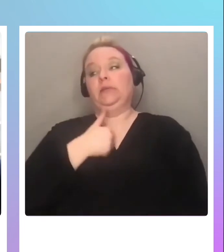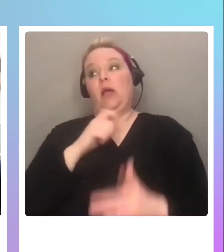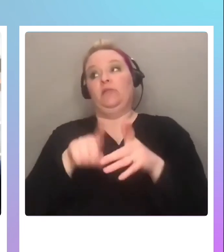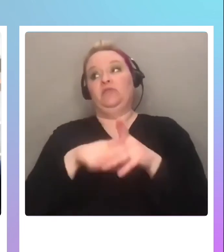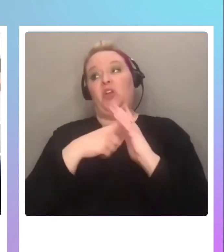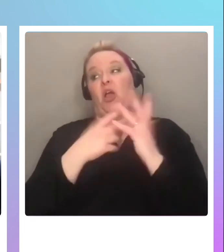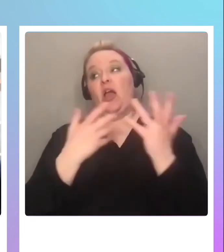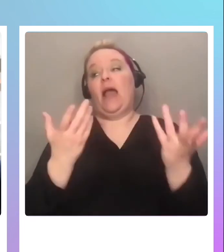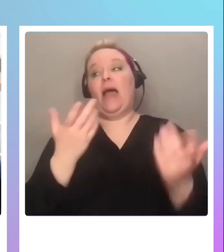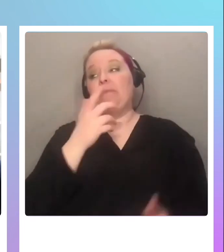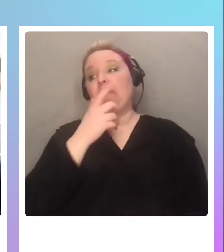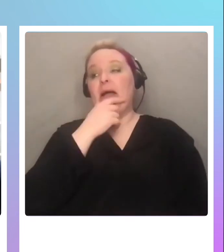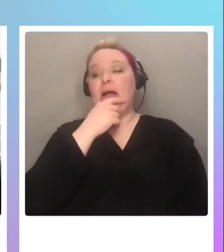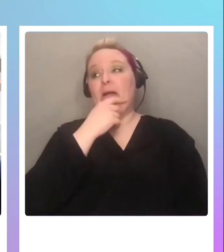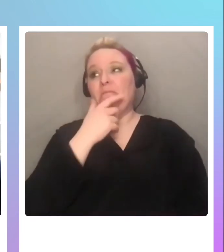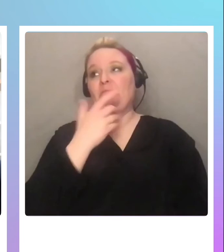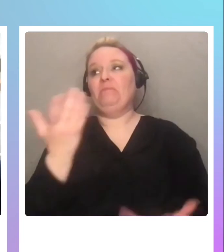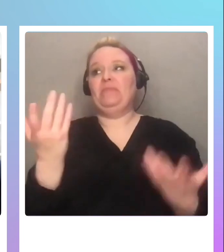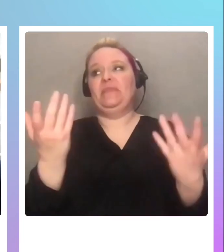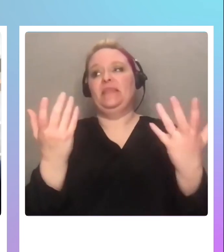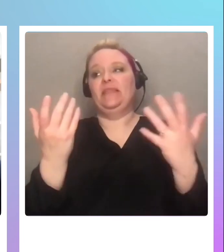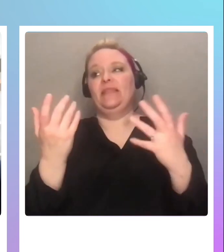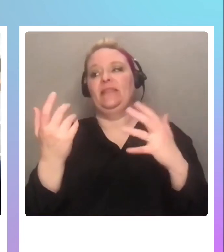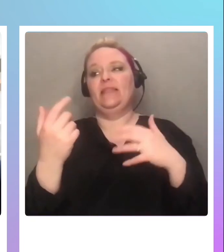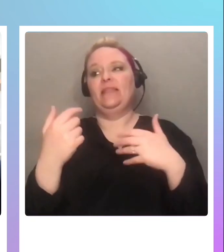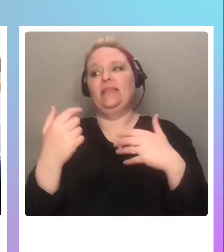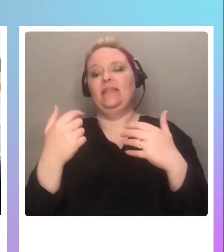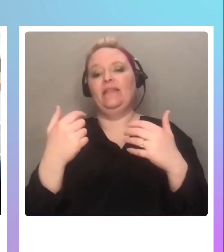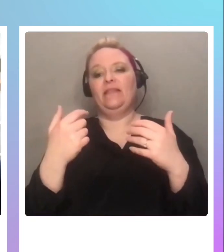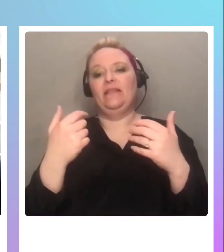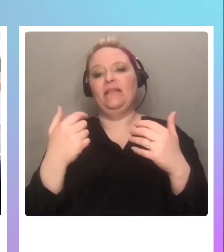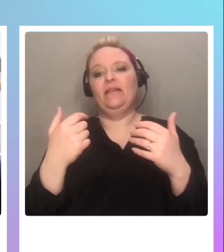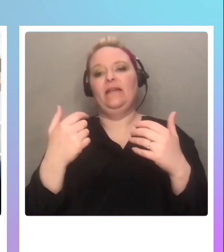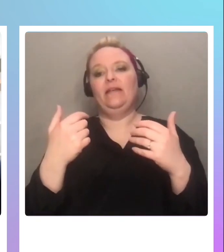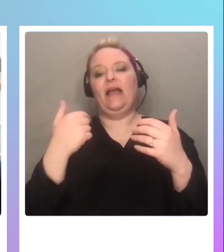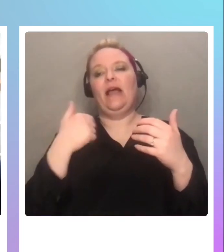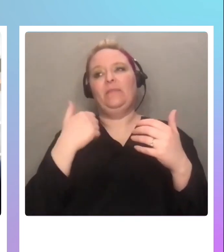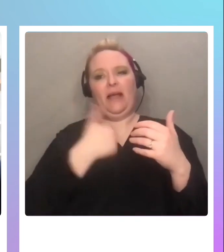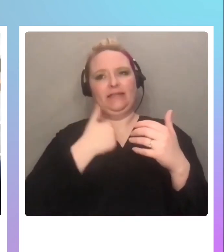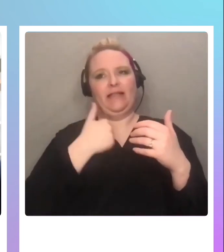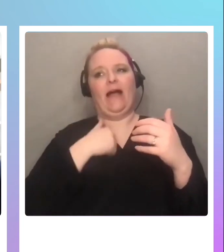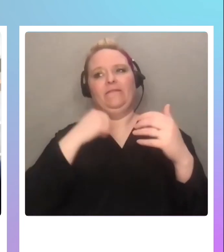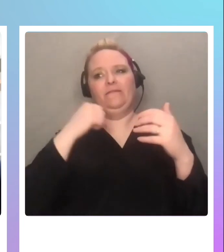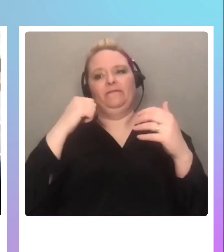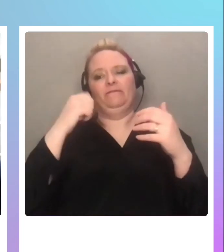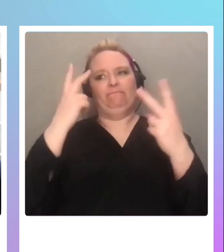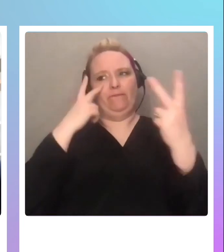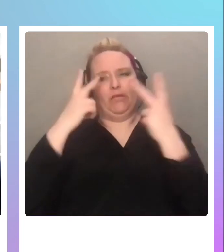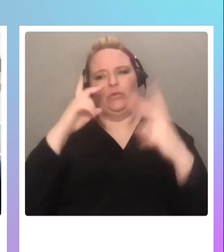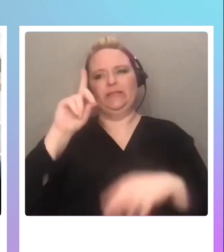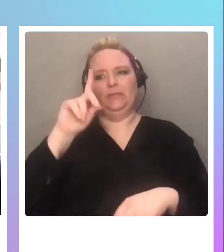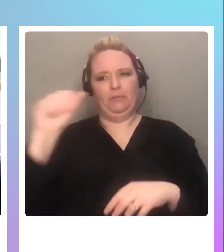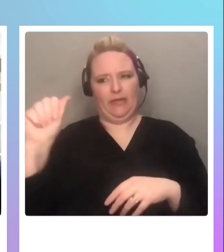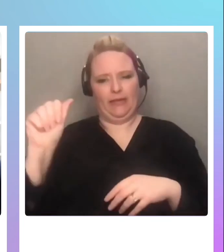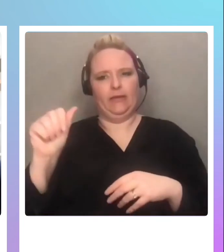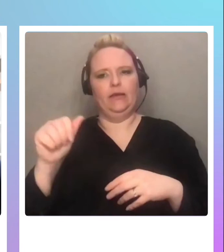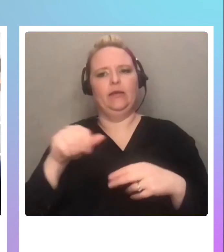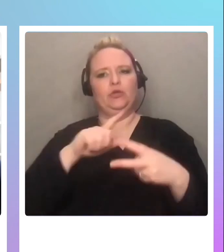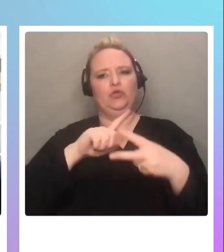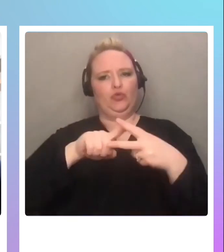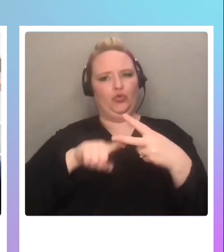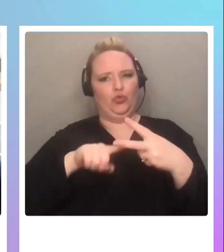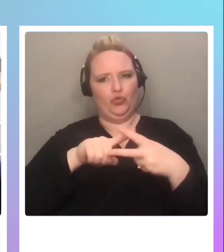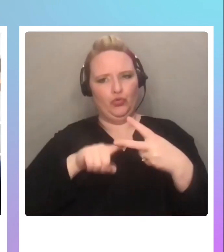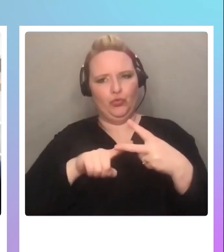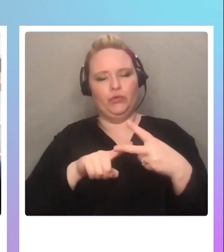is is that I have a visual disability, so it was kind of it was twofold of getting